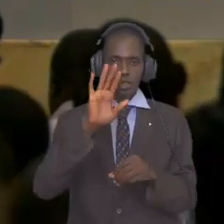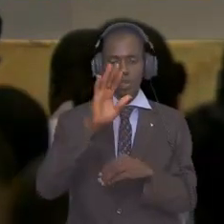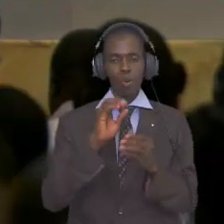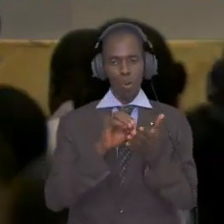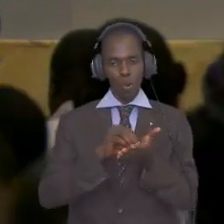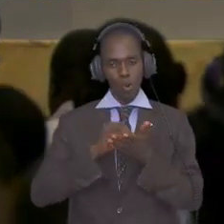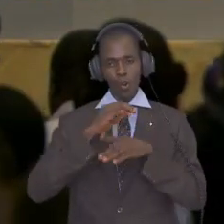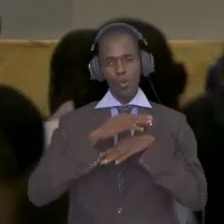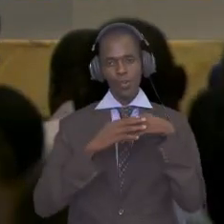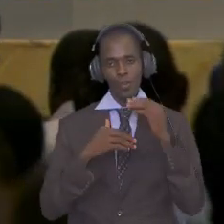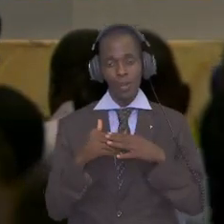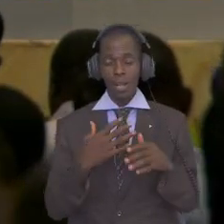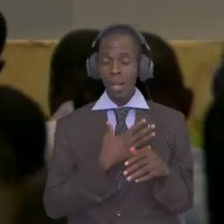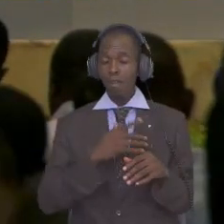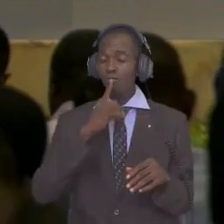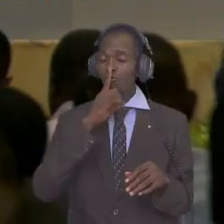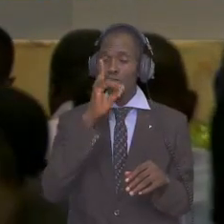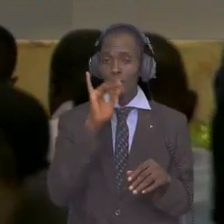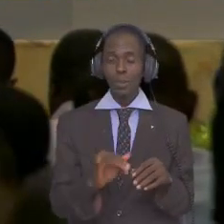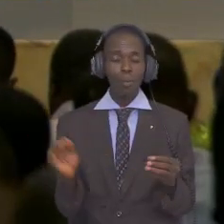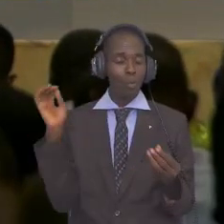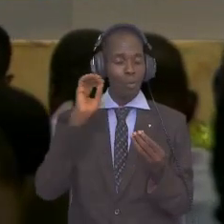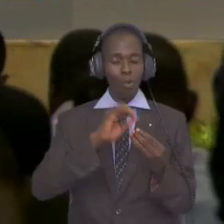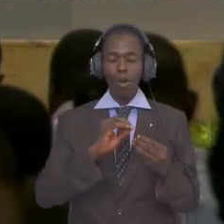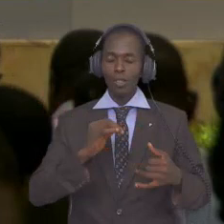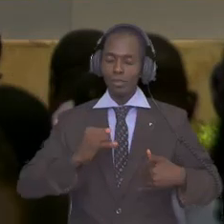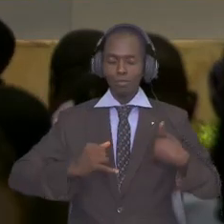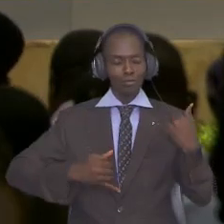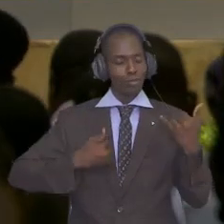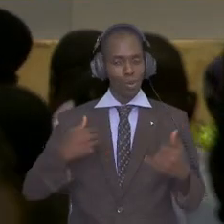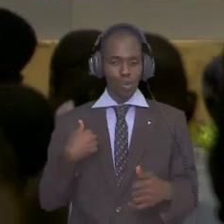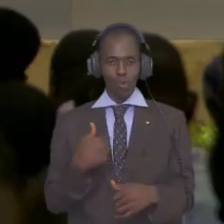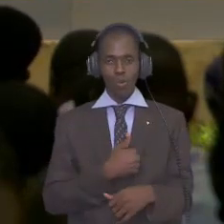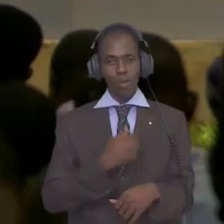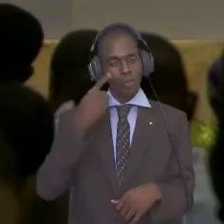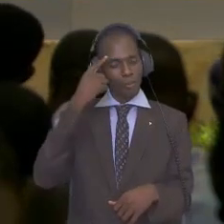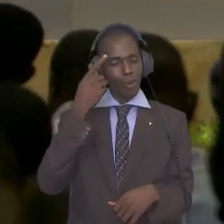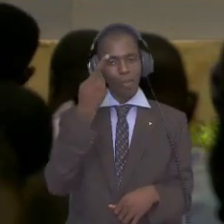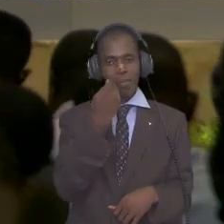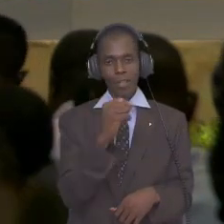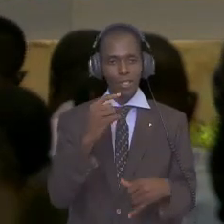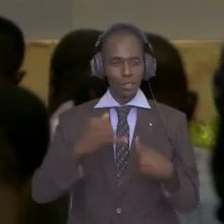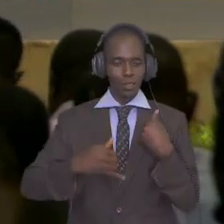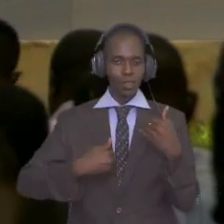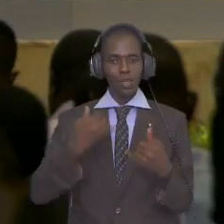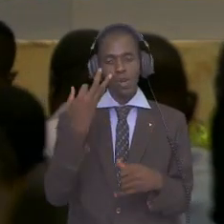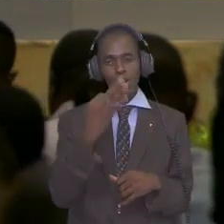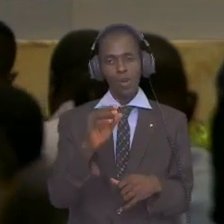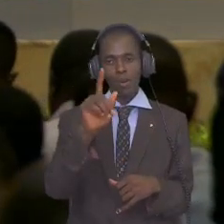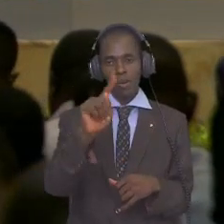yea, and exceedingly the more joyed we for your for the joy of